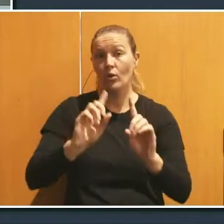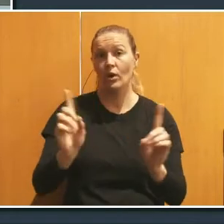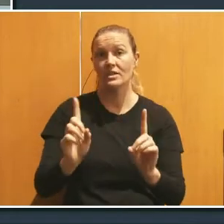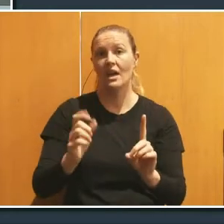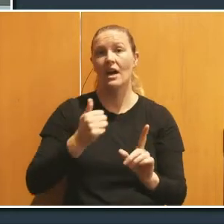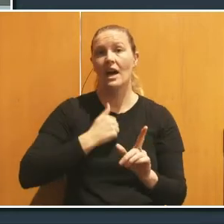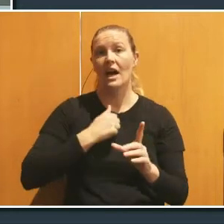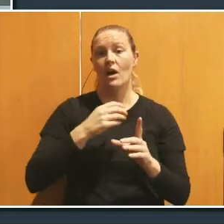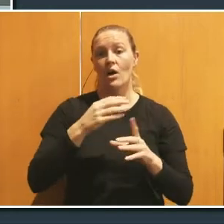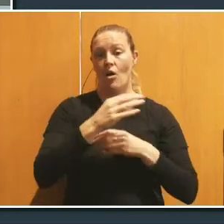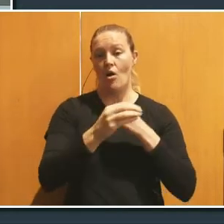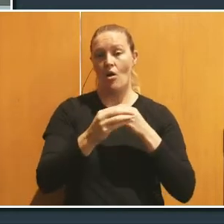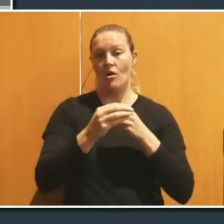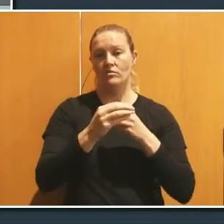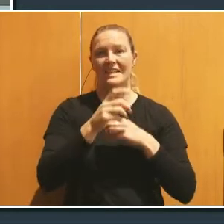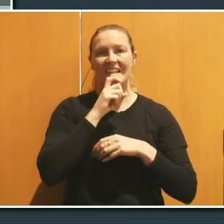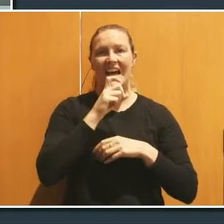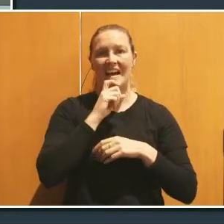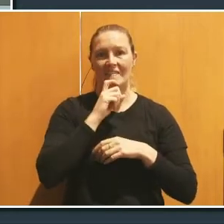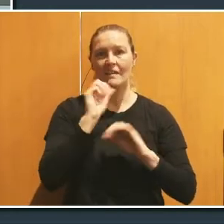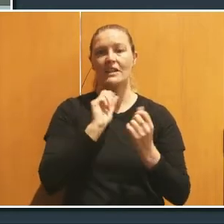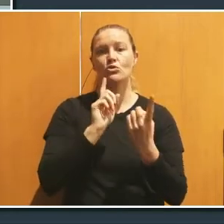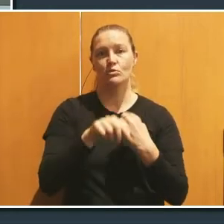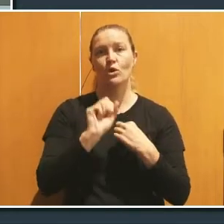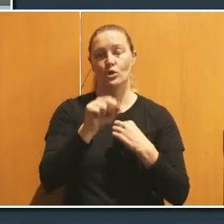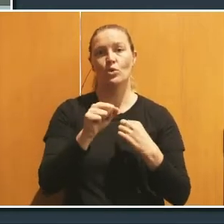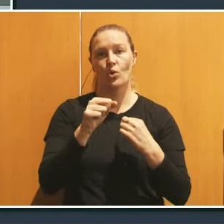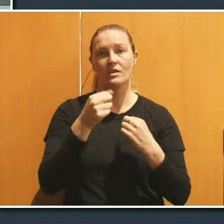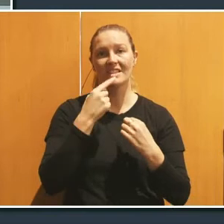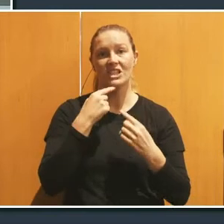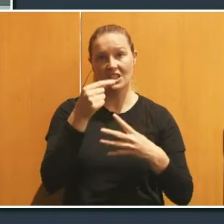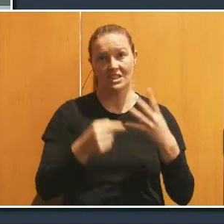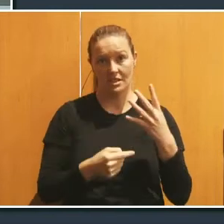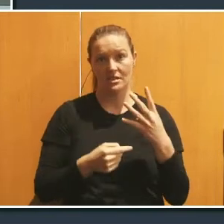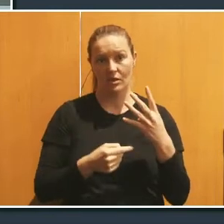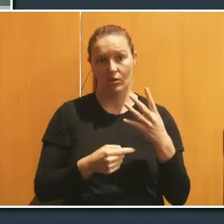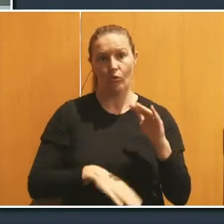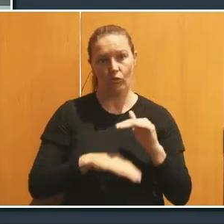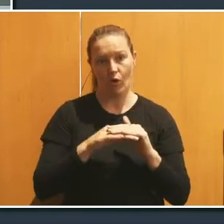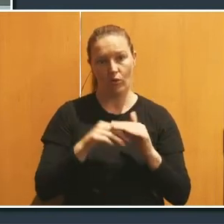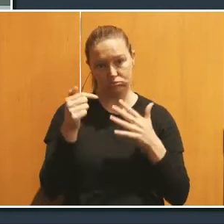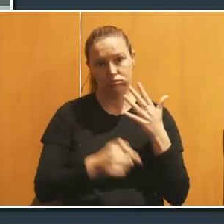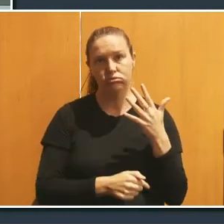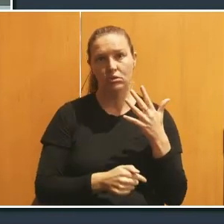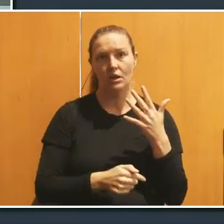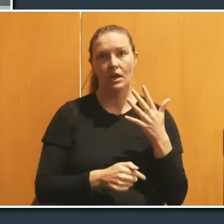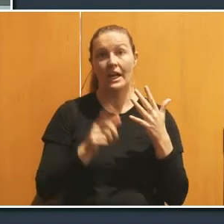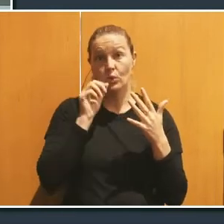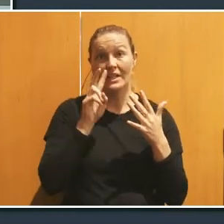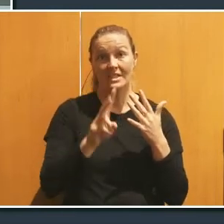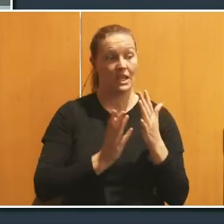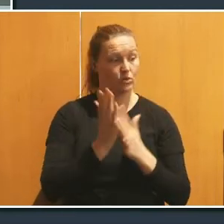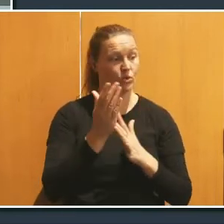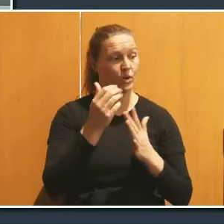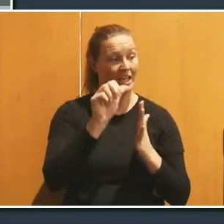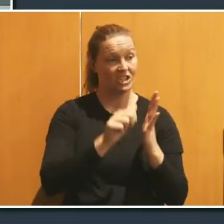our officers have responded to your suggestions in quite a comprehensive way. And you can see that in the agenda if you